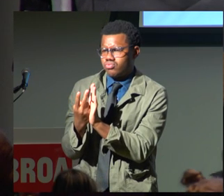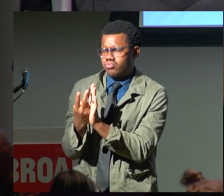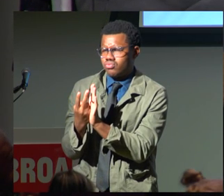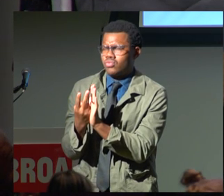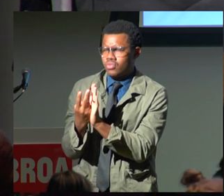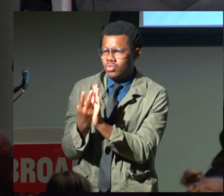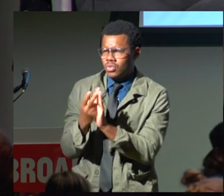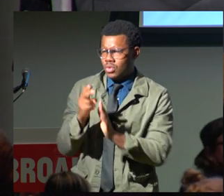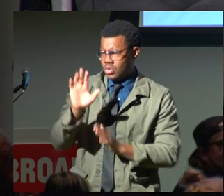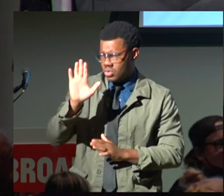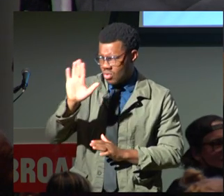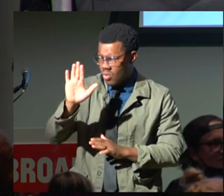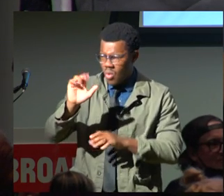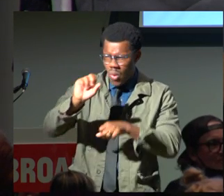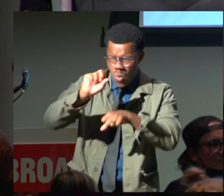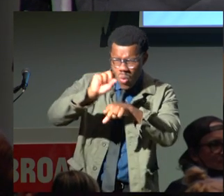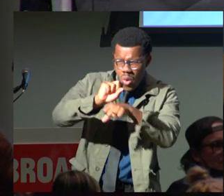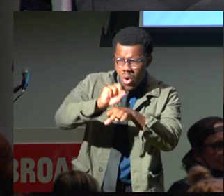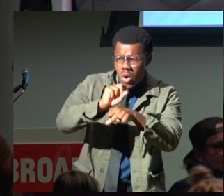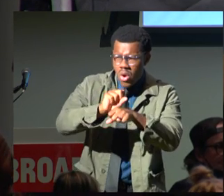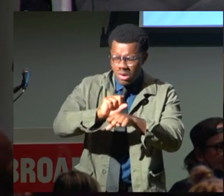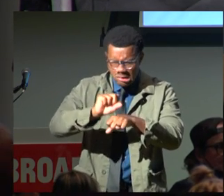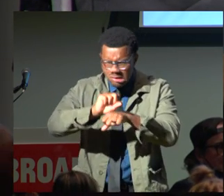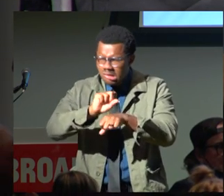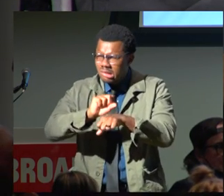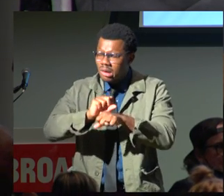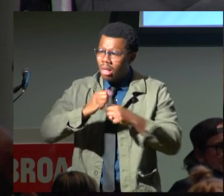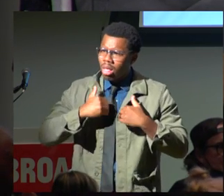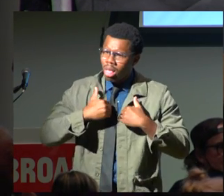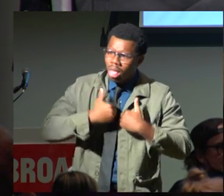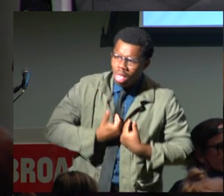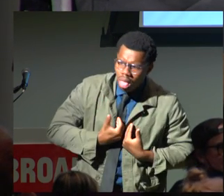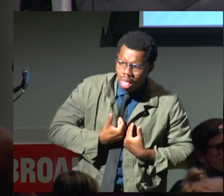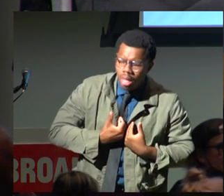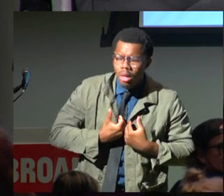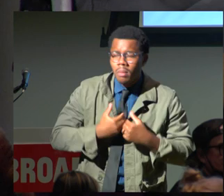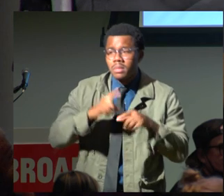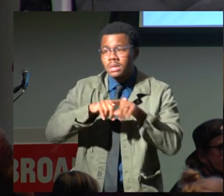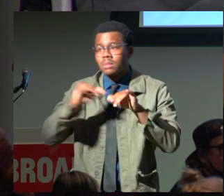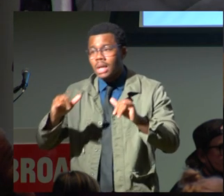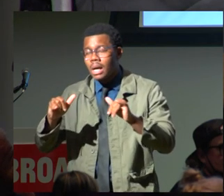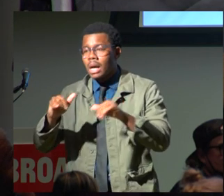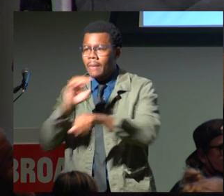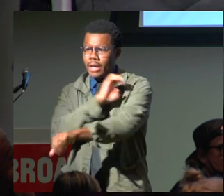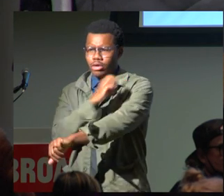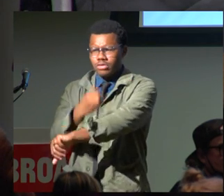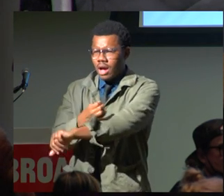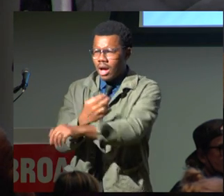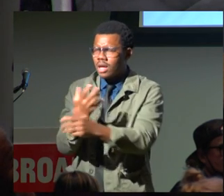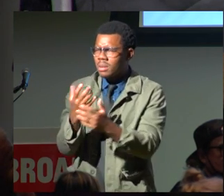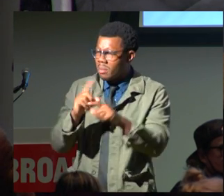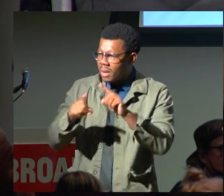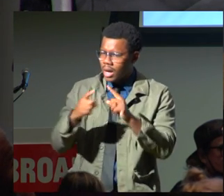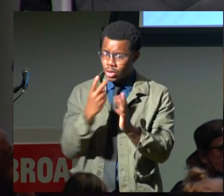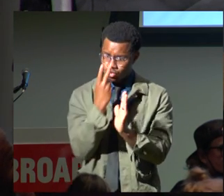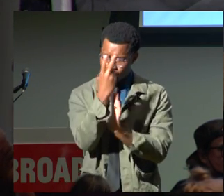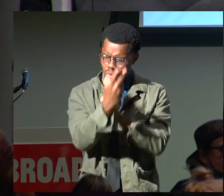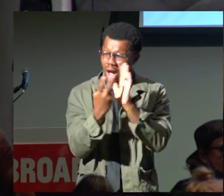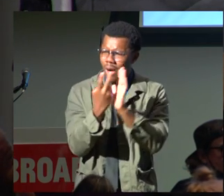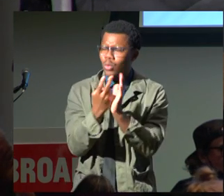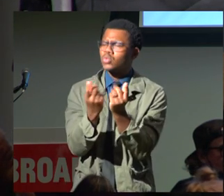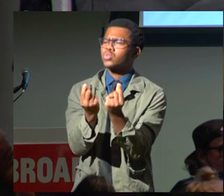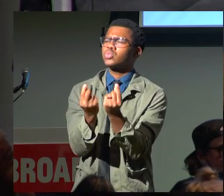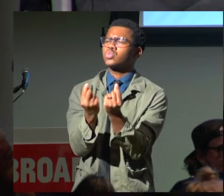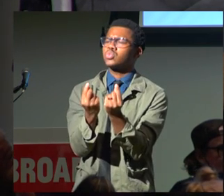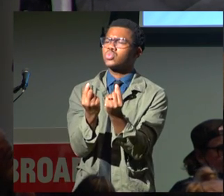maybe both exhausts you and energizes you. Mm-hmm. What those 2 hours are like. I mean, are you meditating? Are you recovering? Let